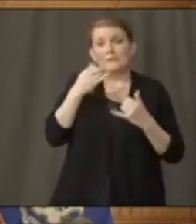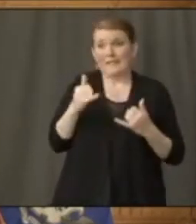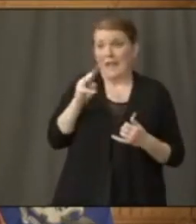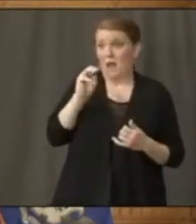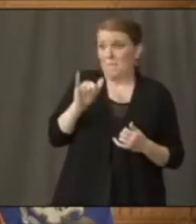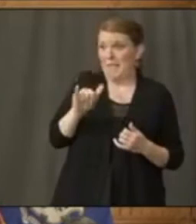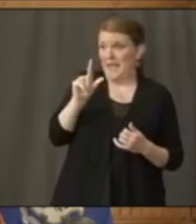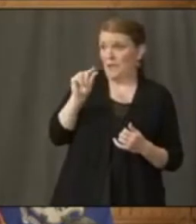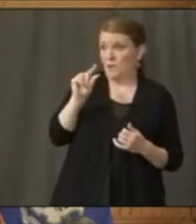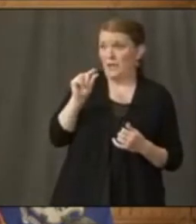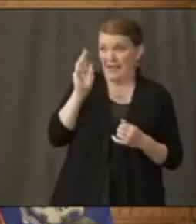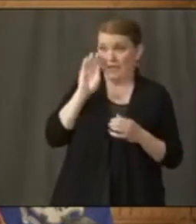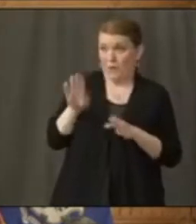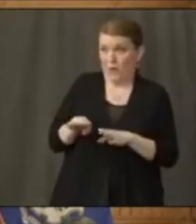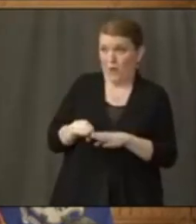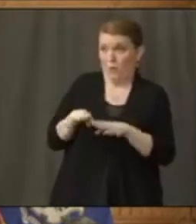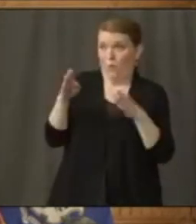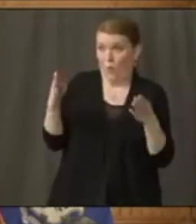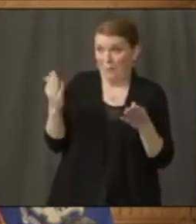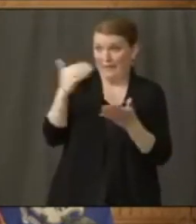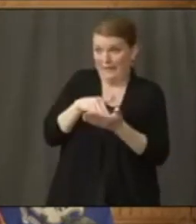open?